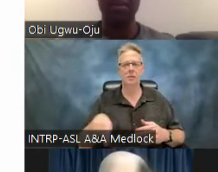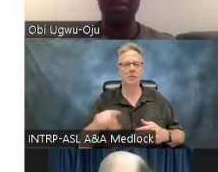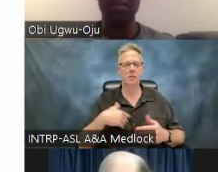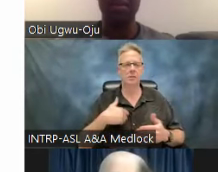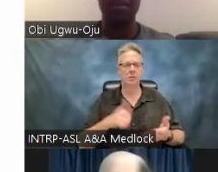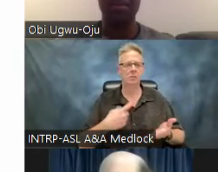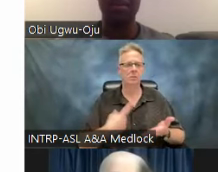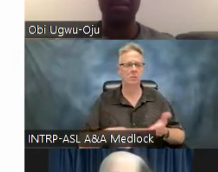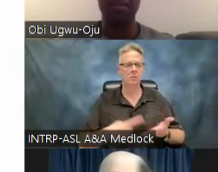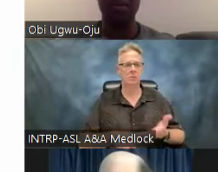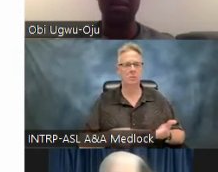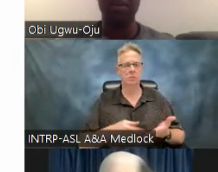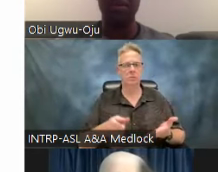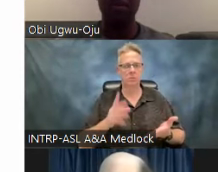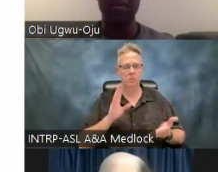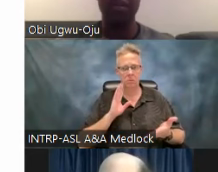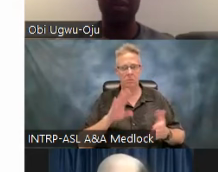on this? Would you open that up for that?